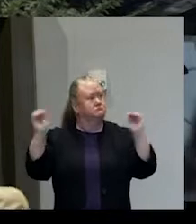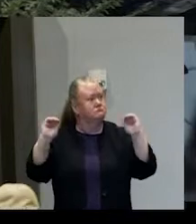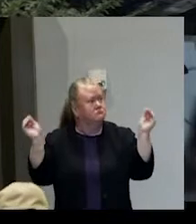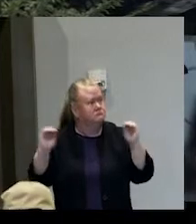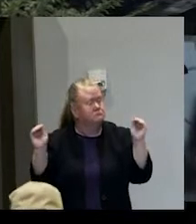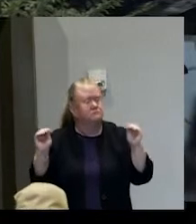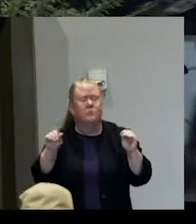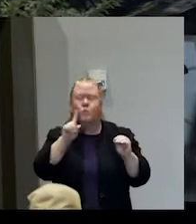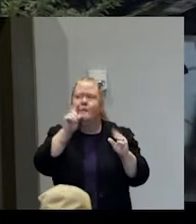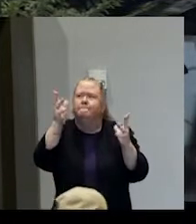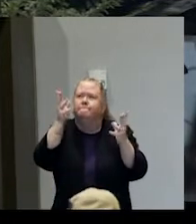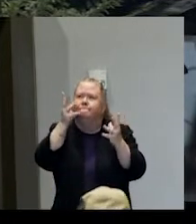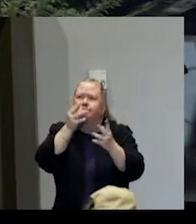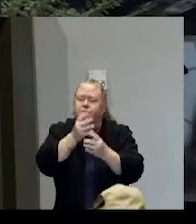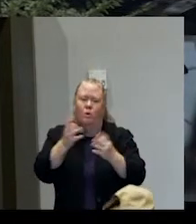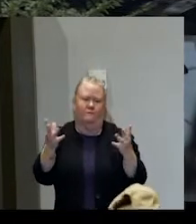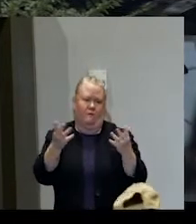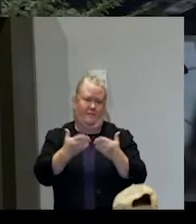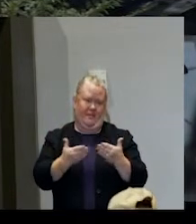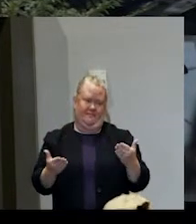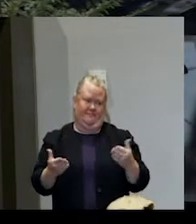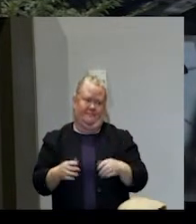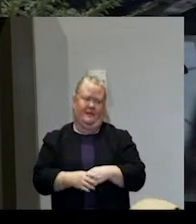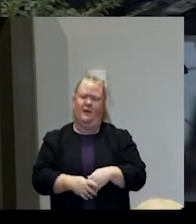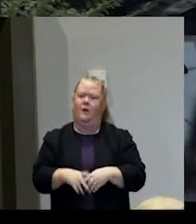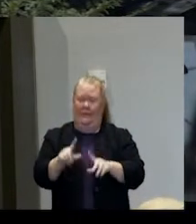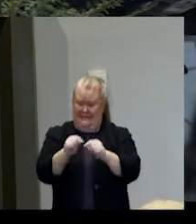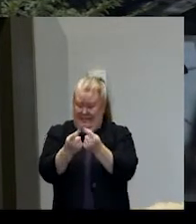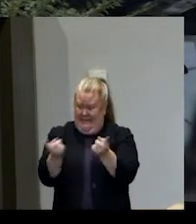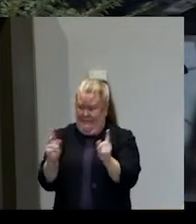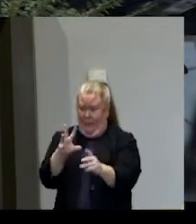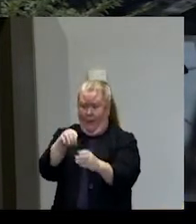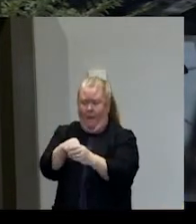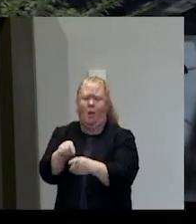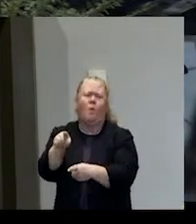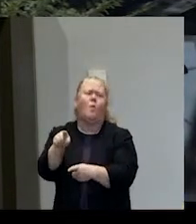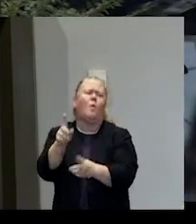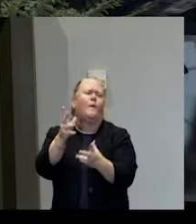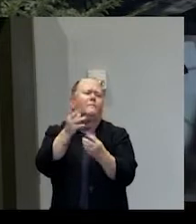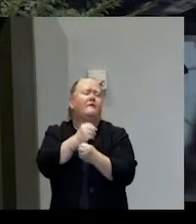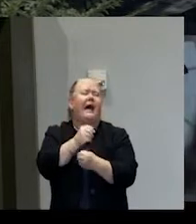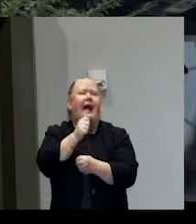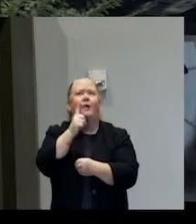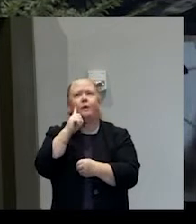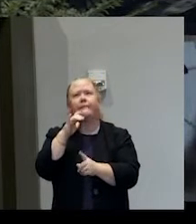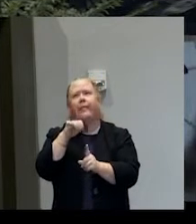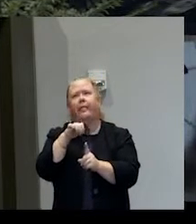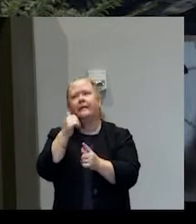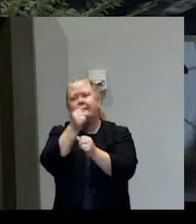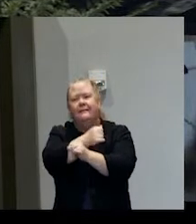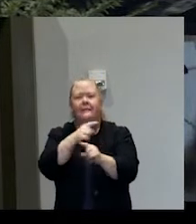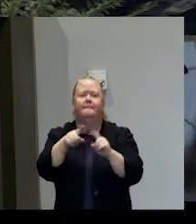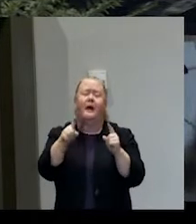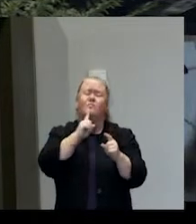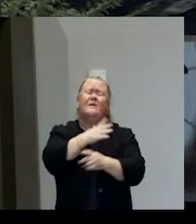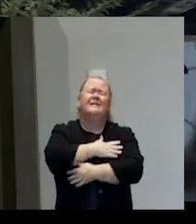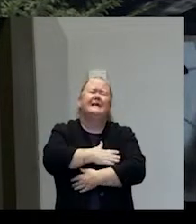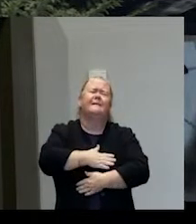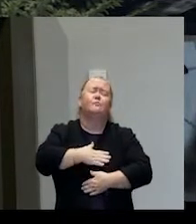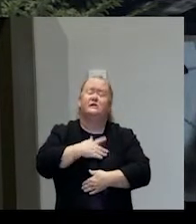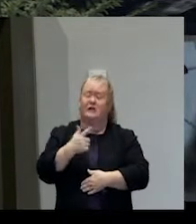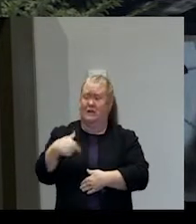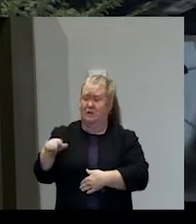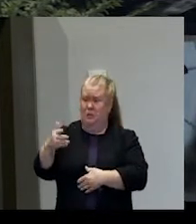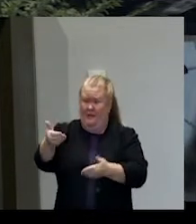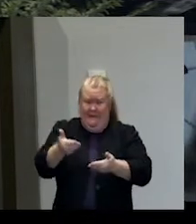just such a beautiful team to be part of. And I don't mean to be corny by saying this again. I really appreciate you inviting us